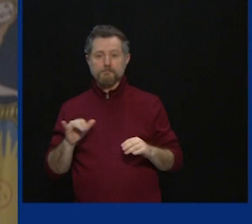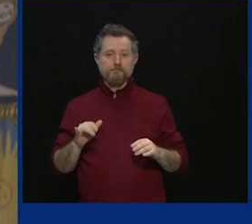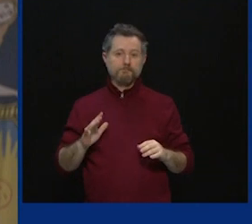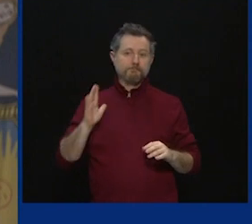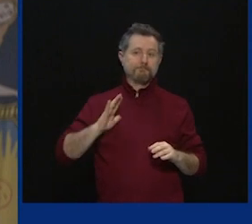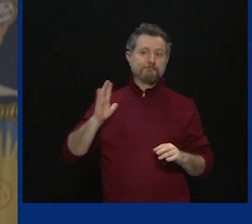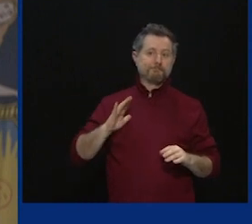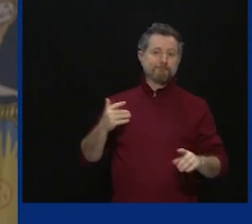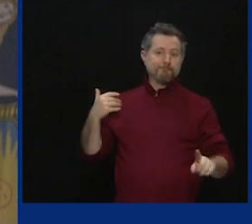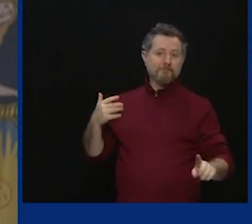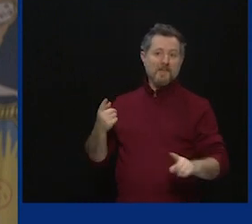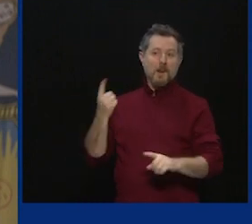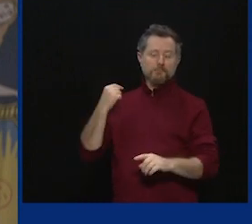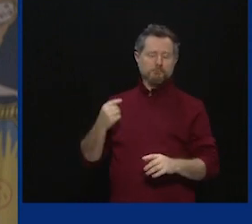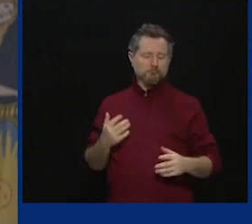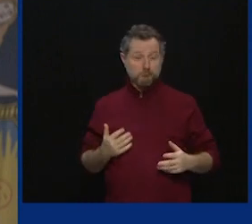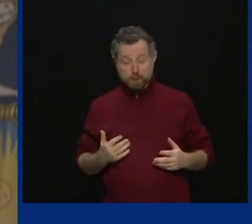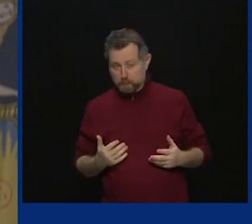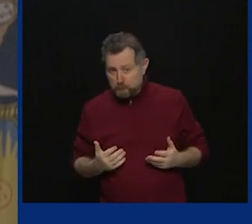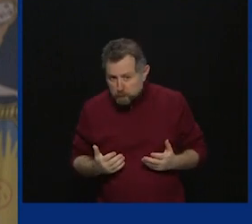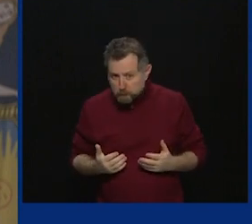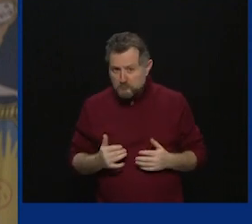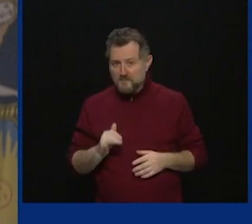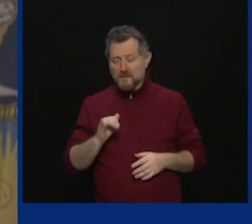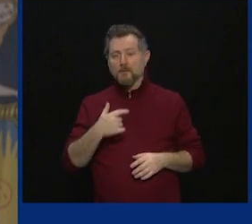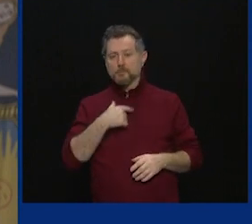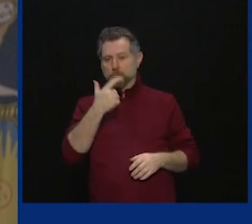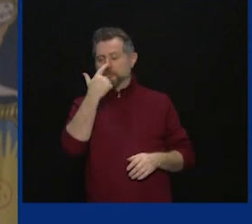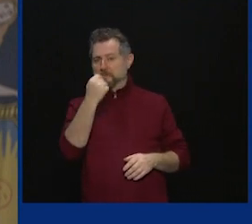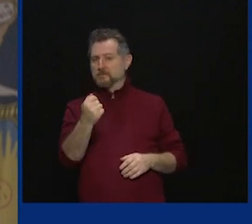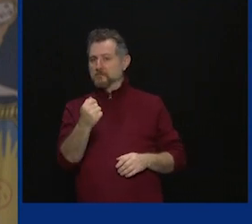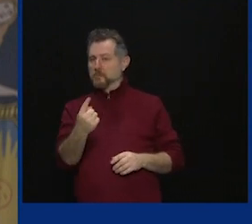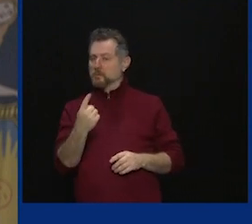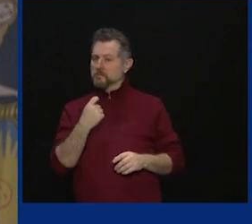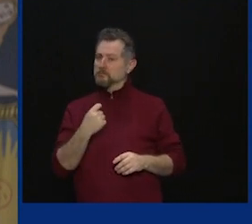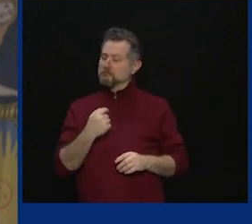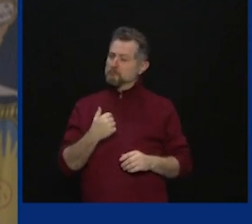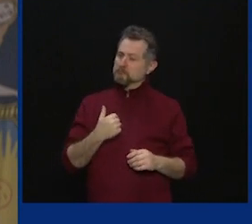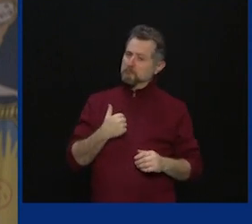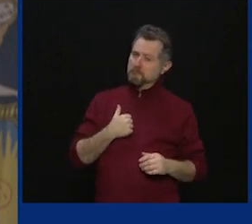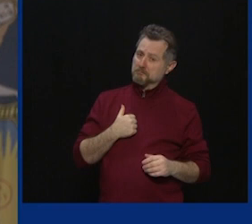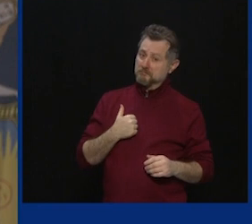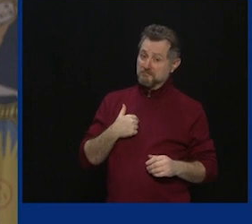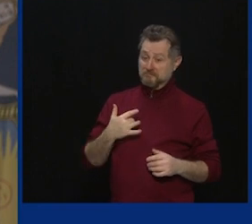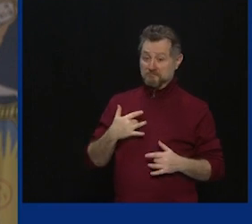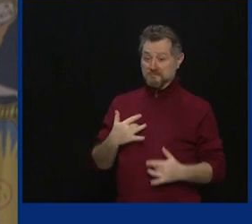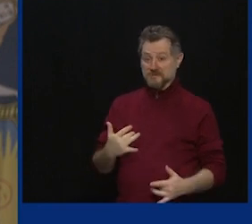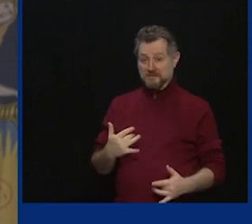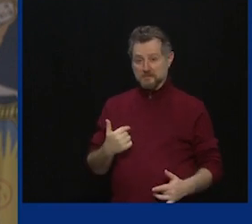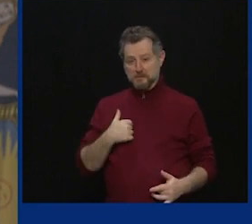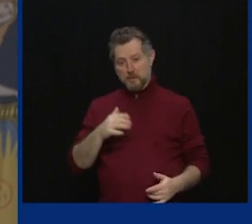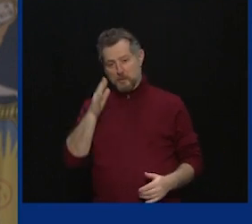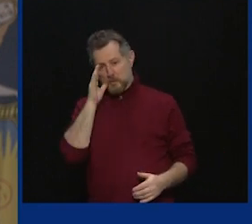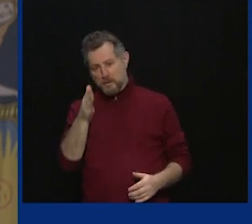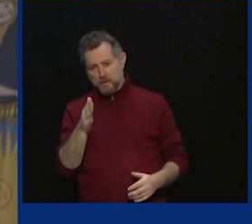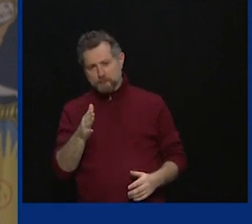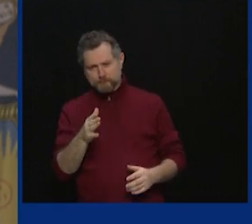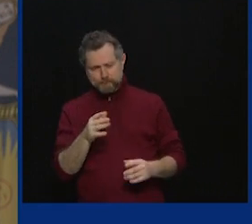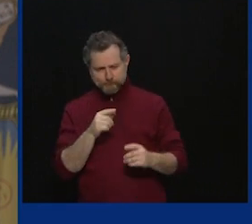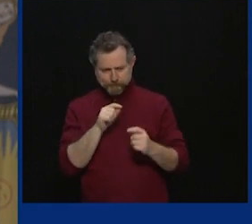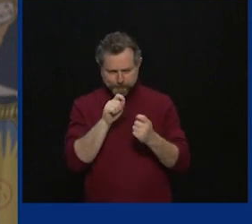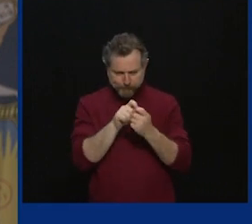a year ago. So that's an interesting question. My nature is to do it surgical, but New York City was already following